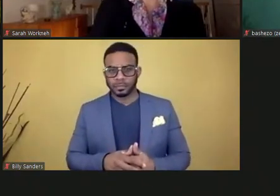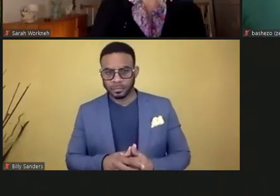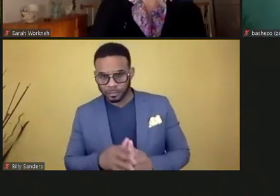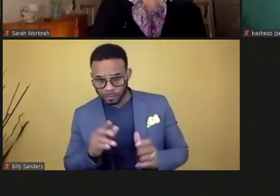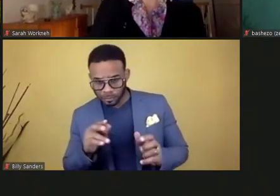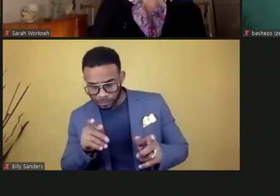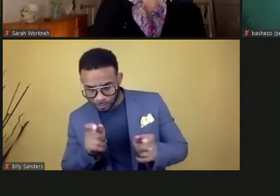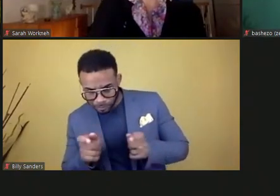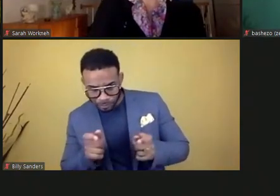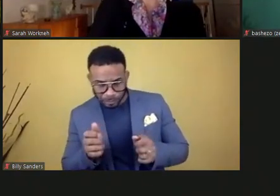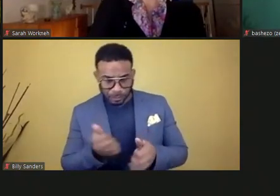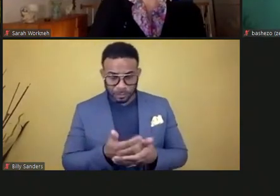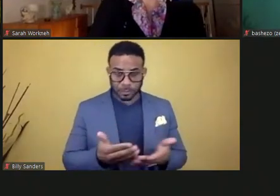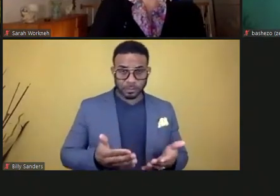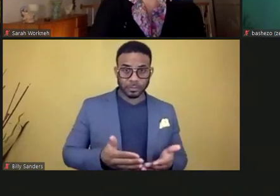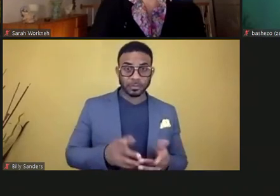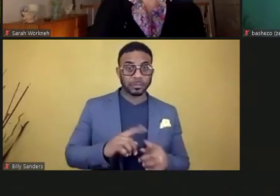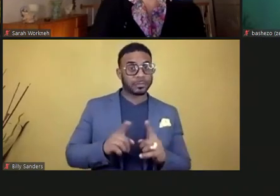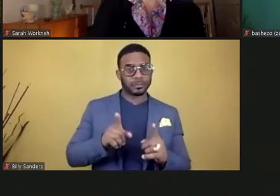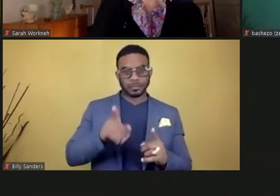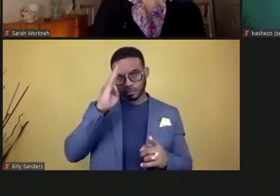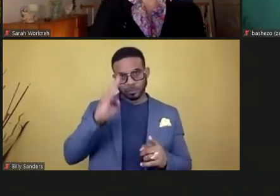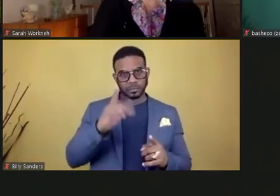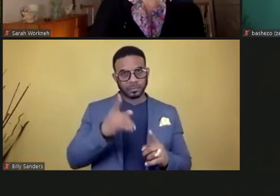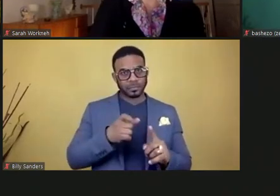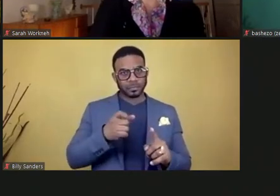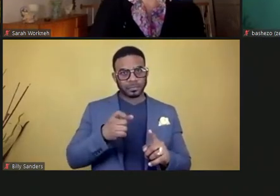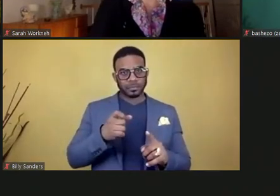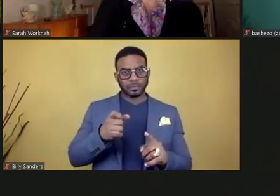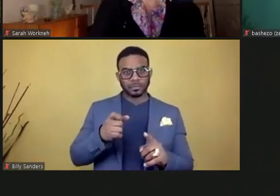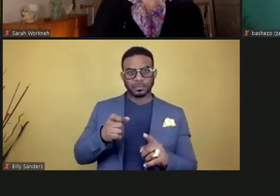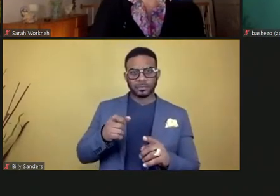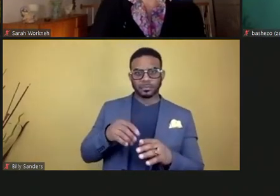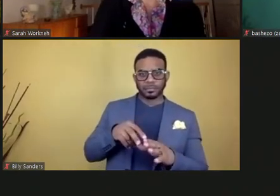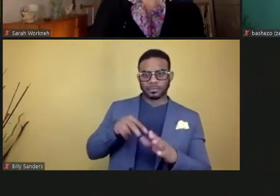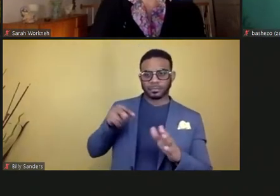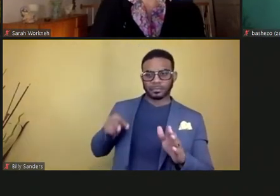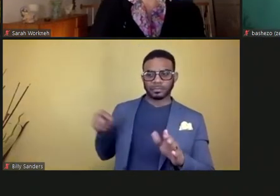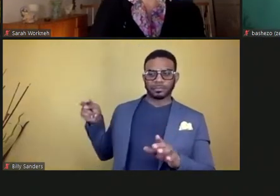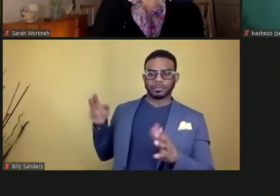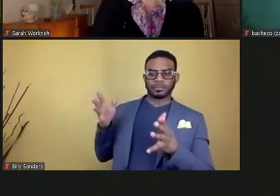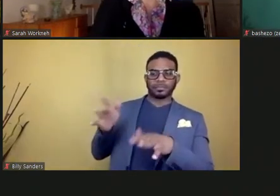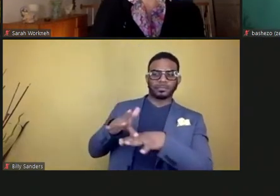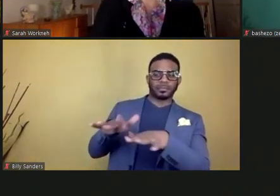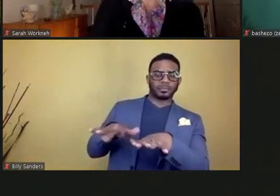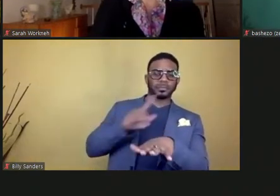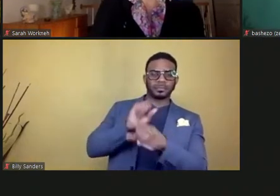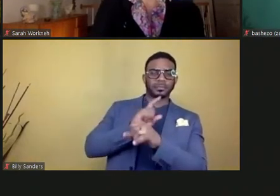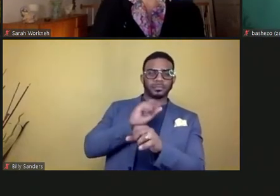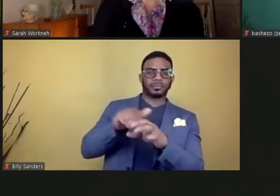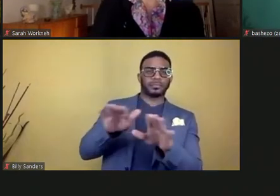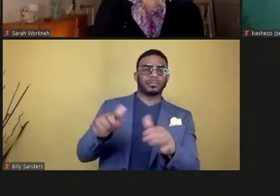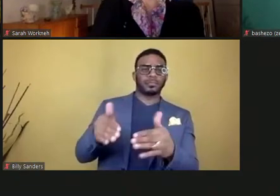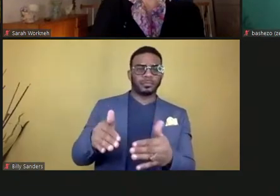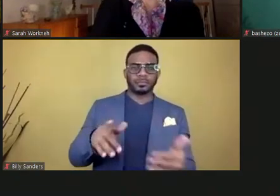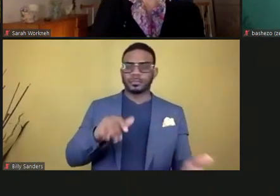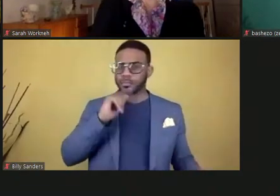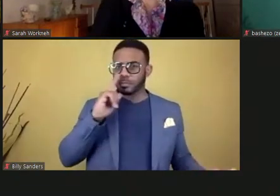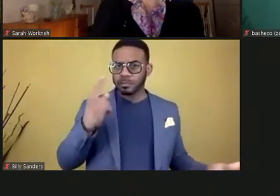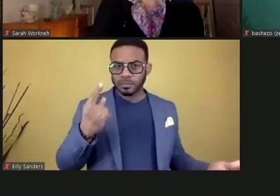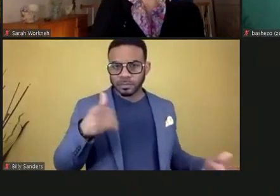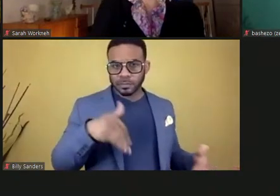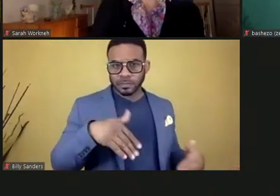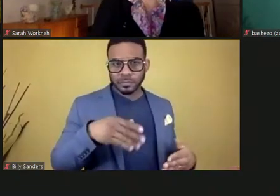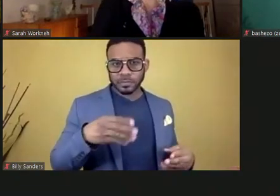everything. But, you know, from the sidelines, leaving space, but really being in the room, not just in